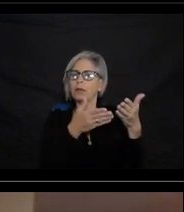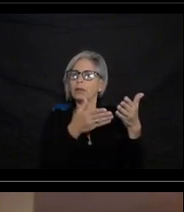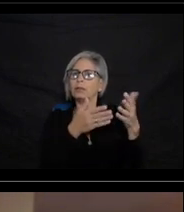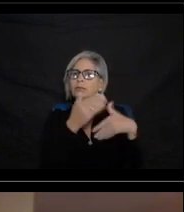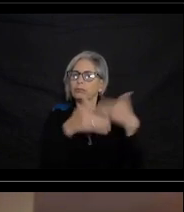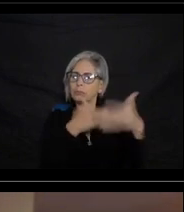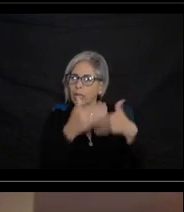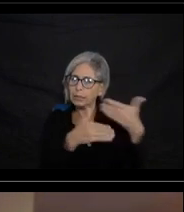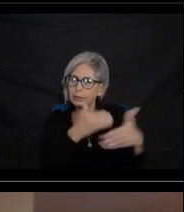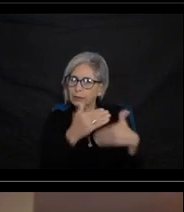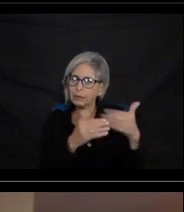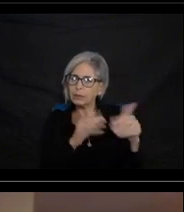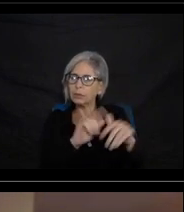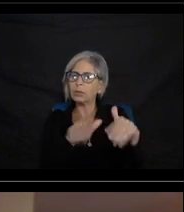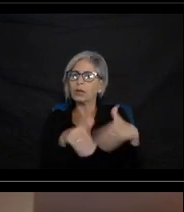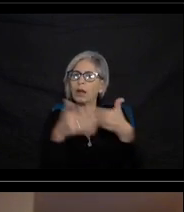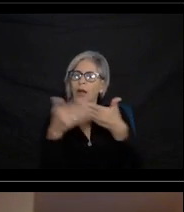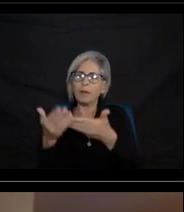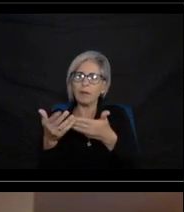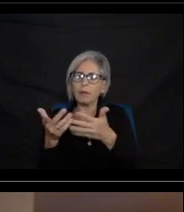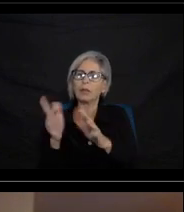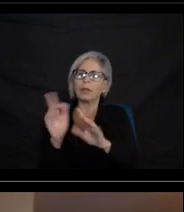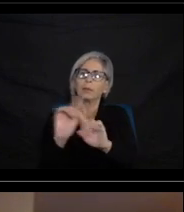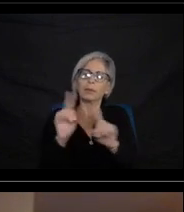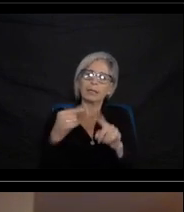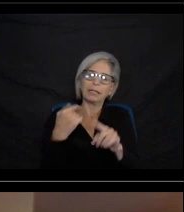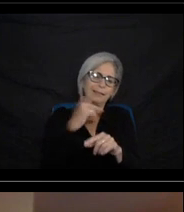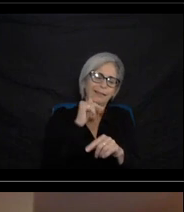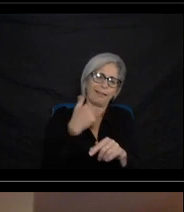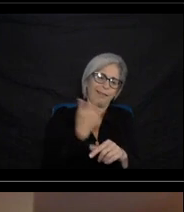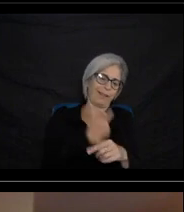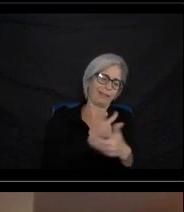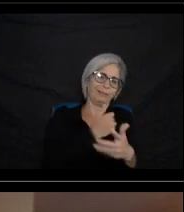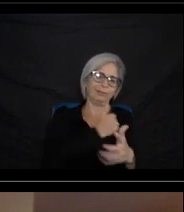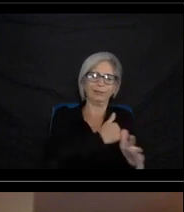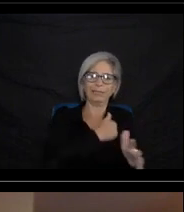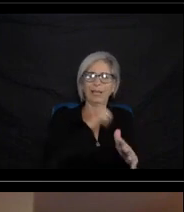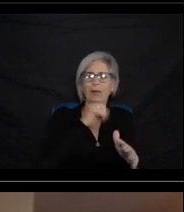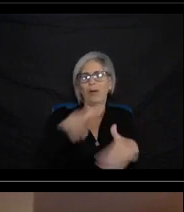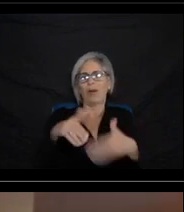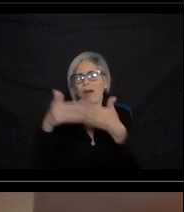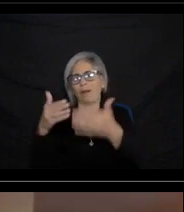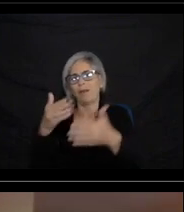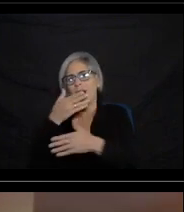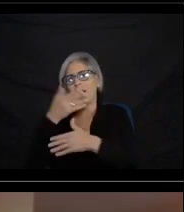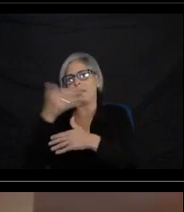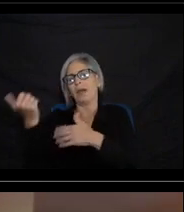unfortunately they were offered, well, fortunately for them, unfortunately for us, they were offered a